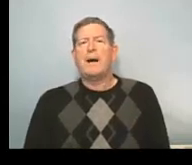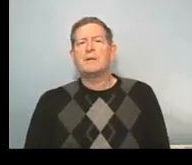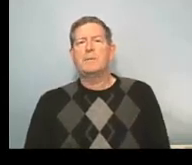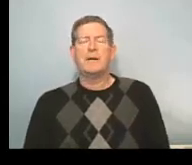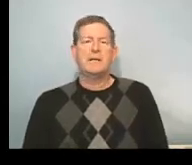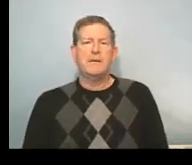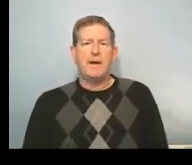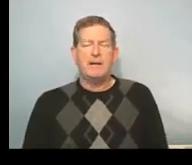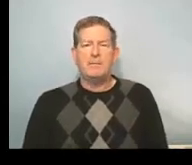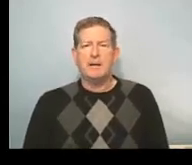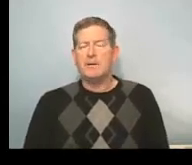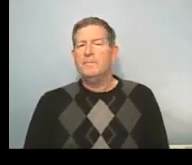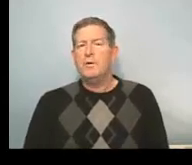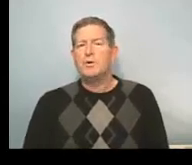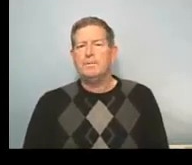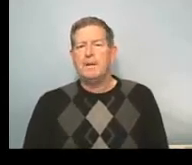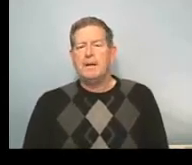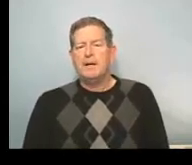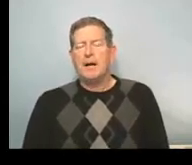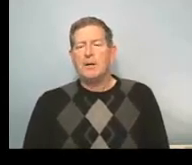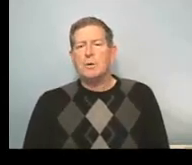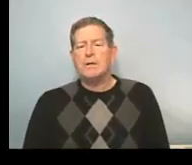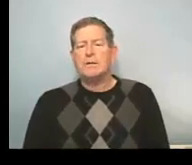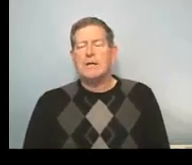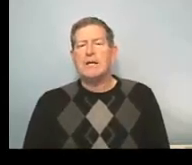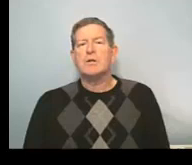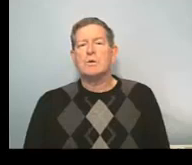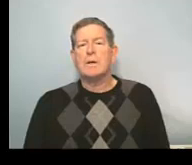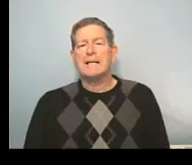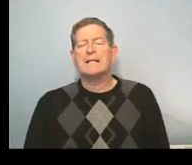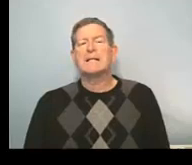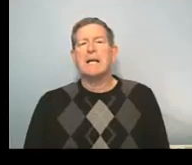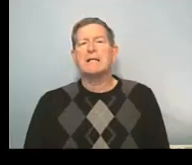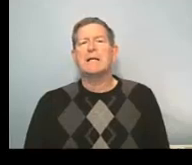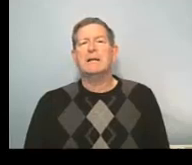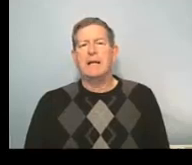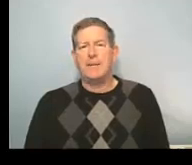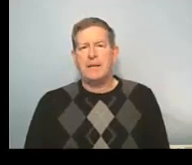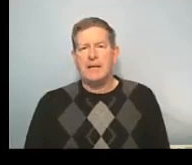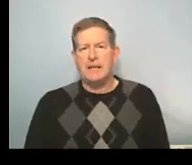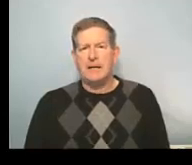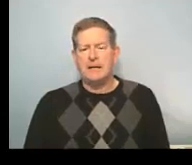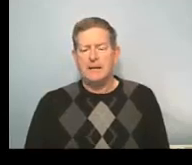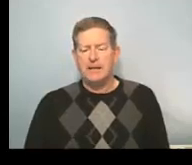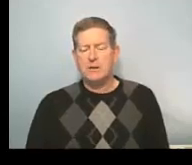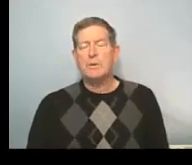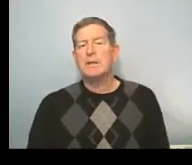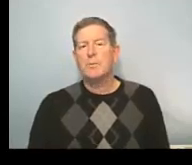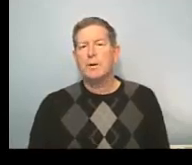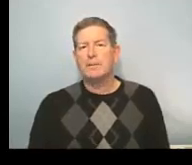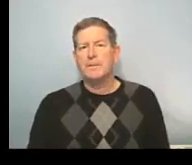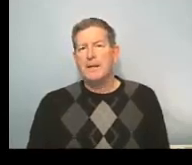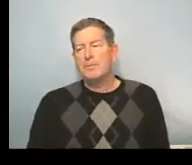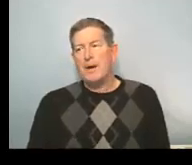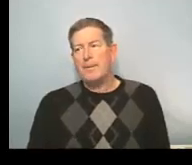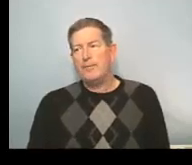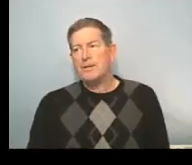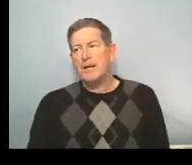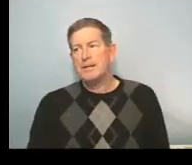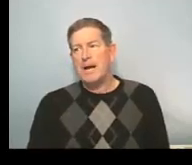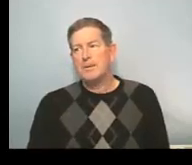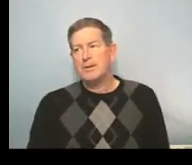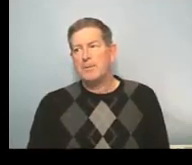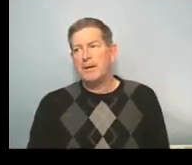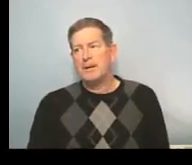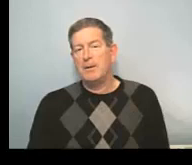avoid the possibility of any confusion, you can say son las tres de la mañana. It's 3 in the morning. Probably if you're